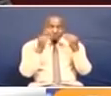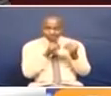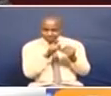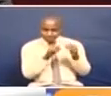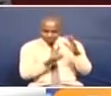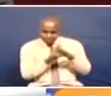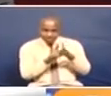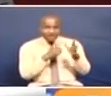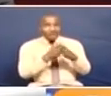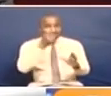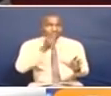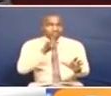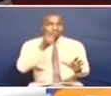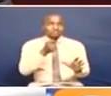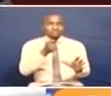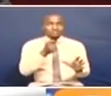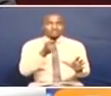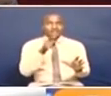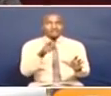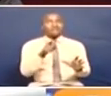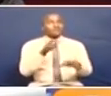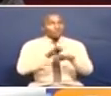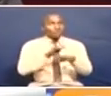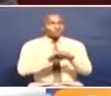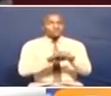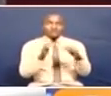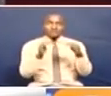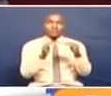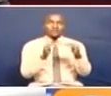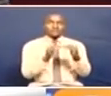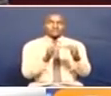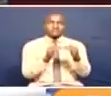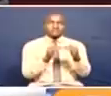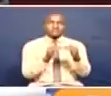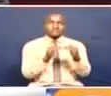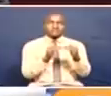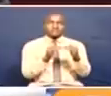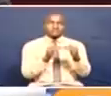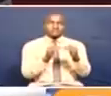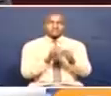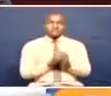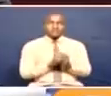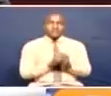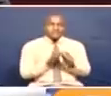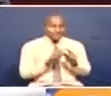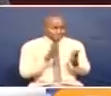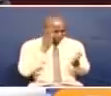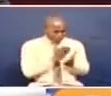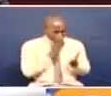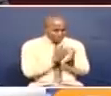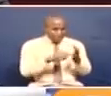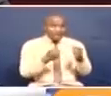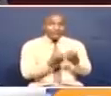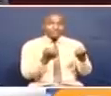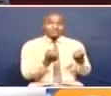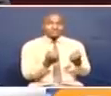a decision will be made either way. That, for me, is a win for democracy. Yes. When you go to the actual happenings, you know, I